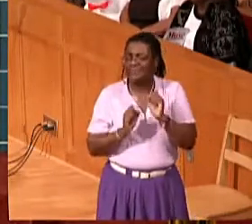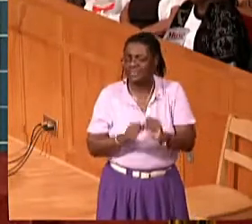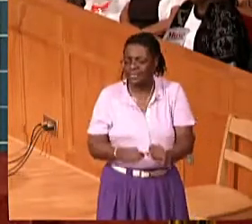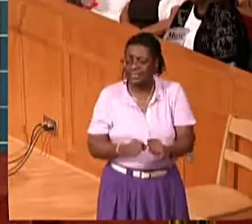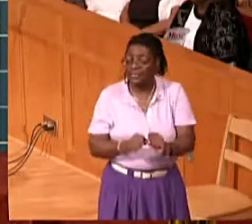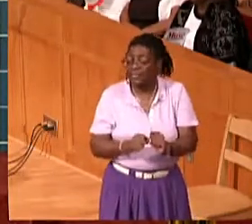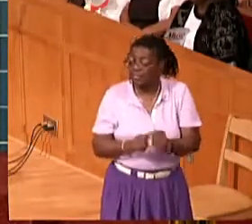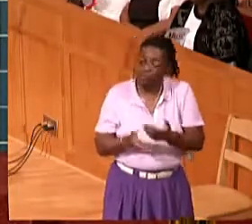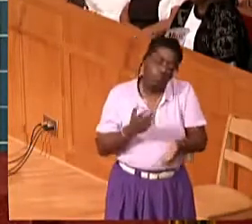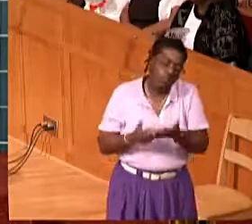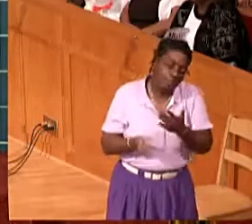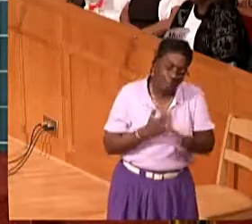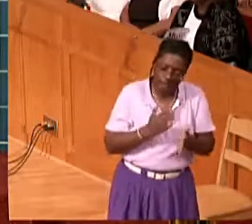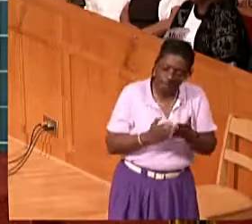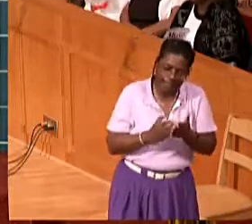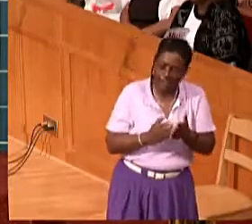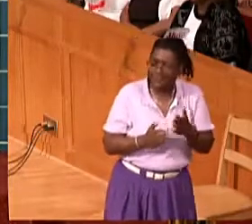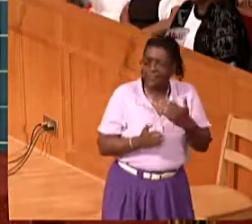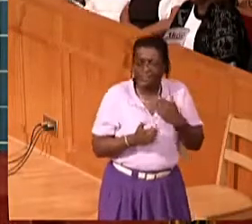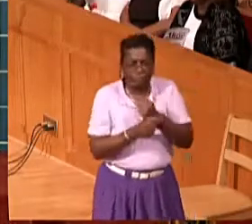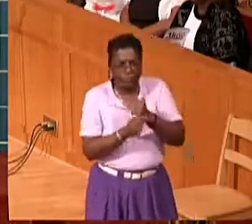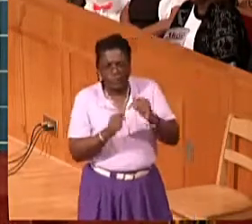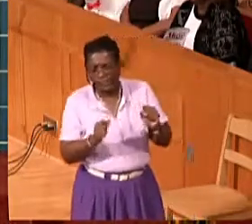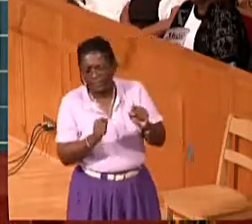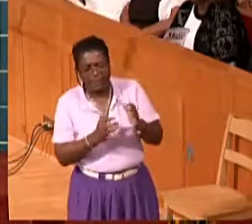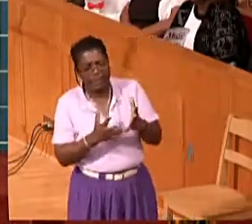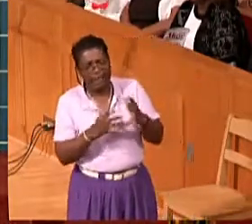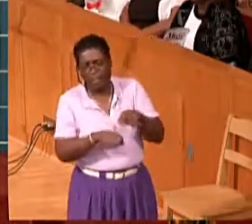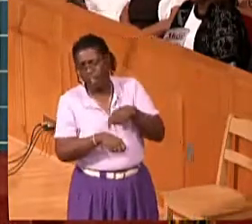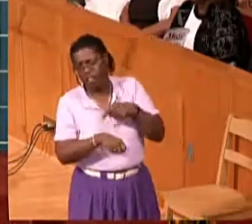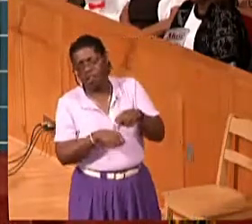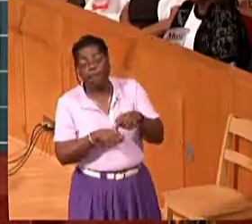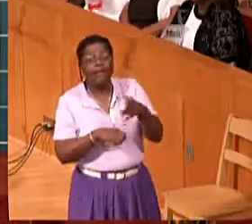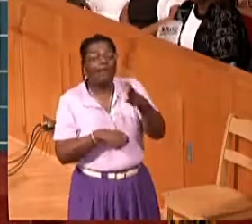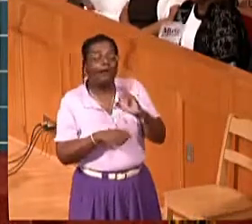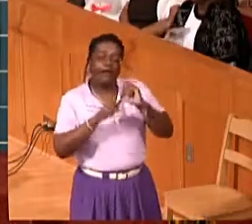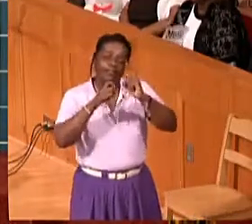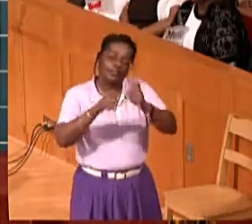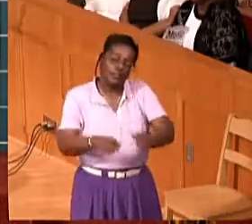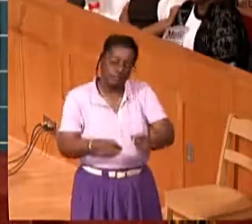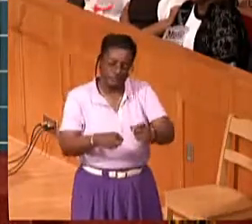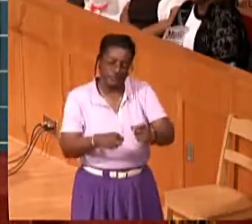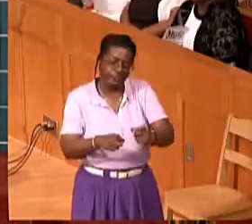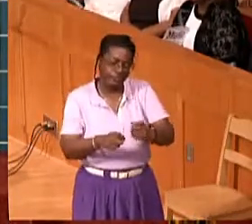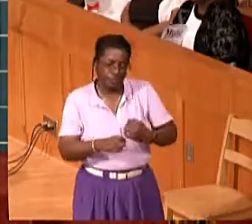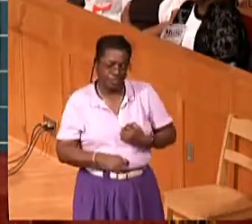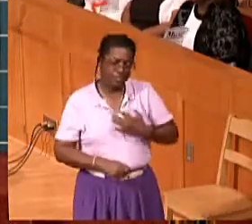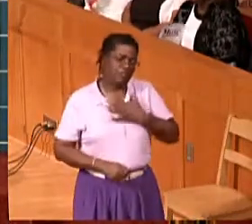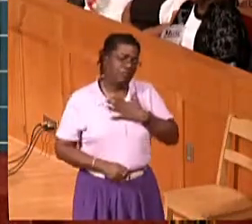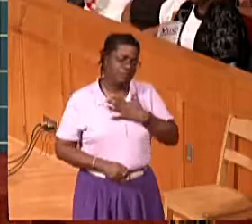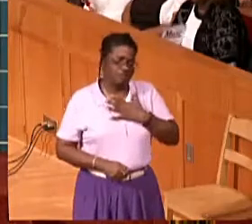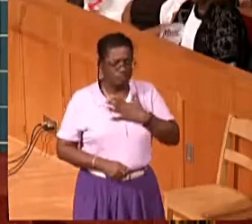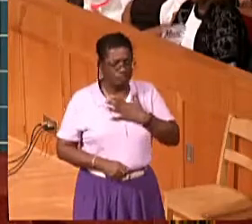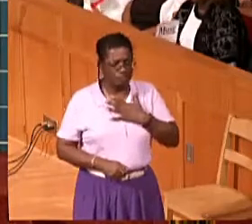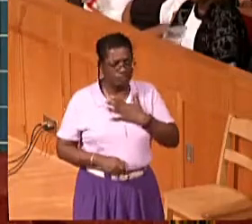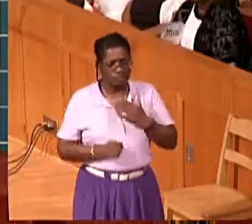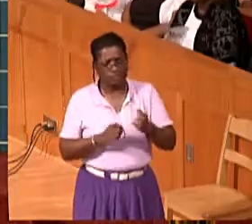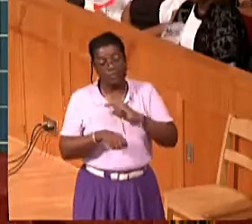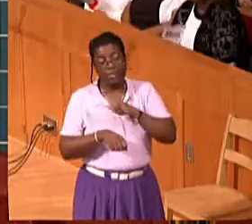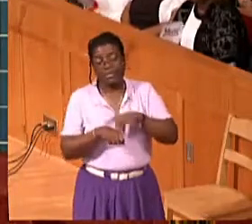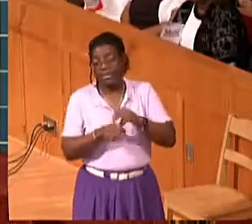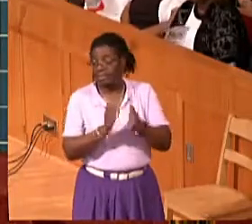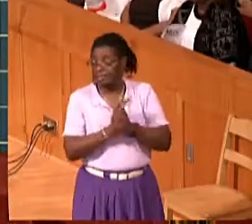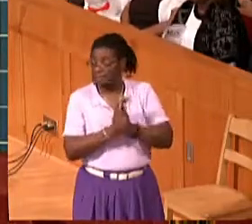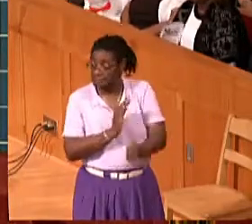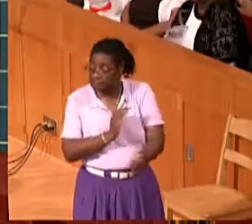been saved, regardless of how long you've been in church, listen, God has given you something. Amen. But listen, what I need to